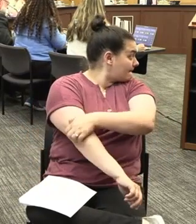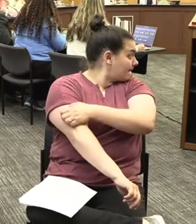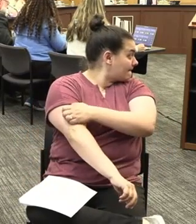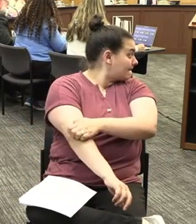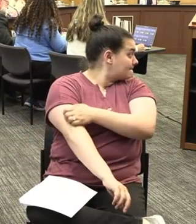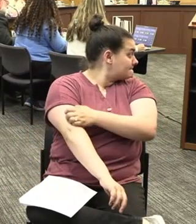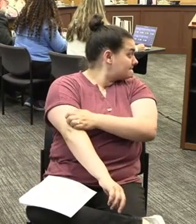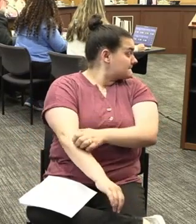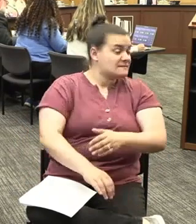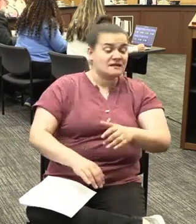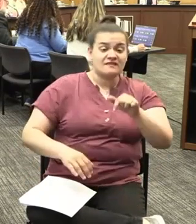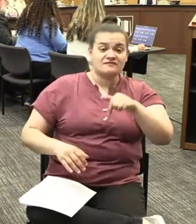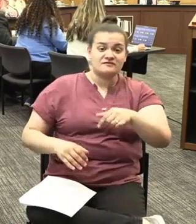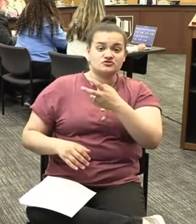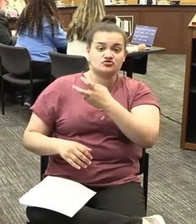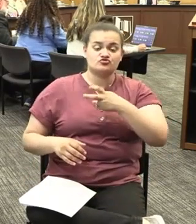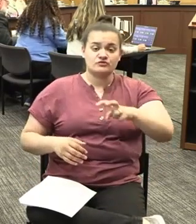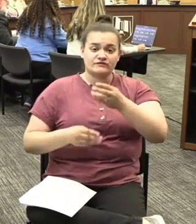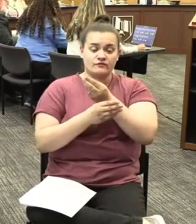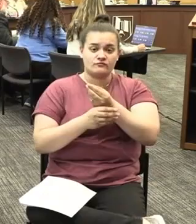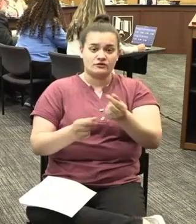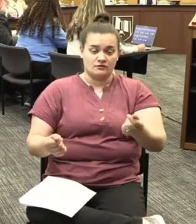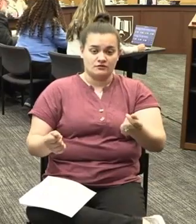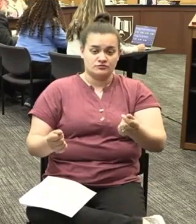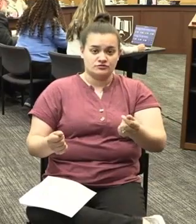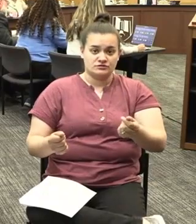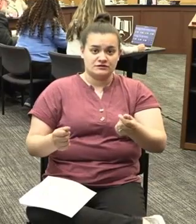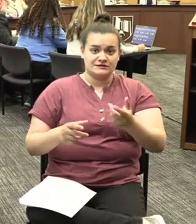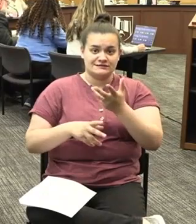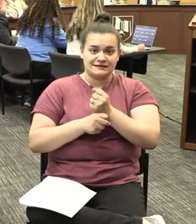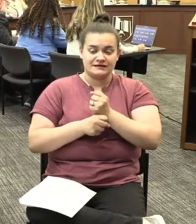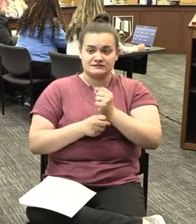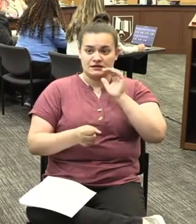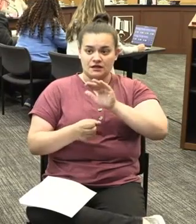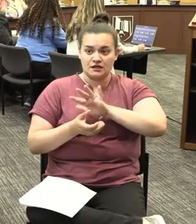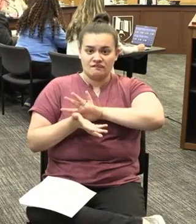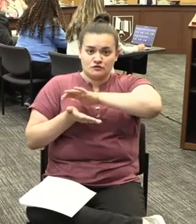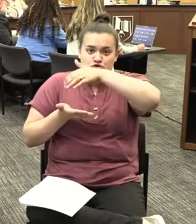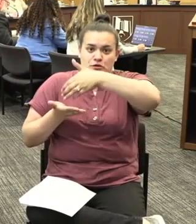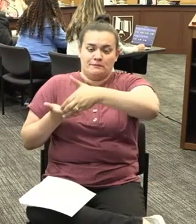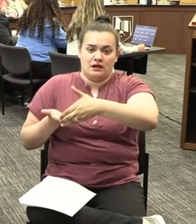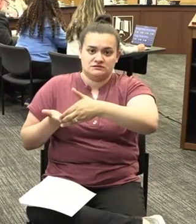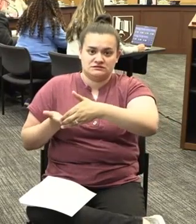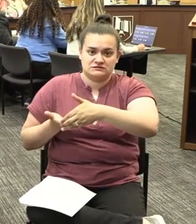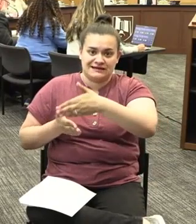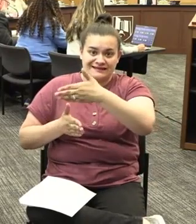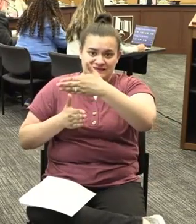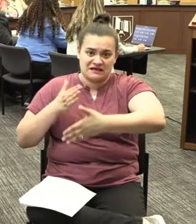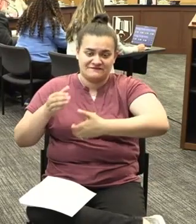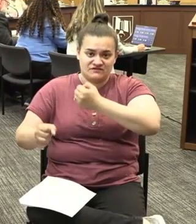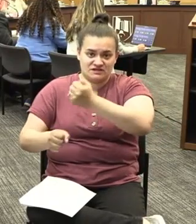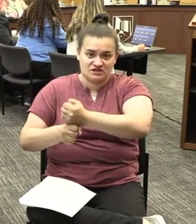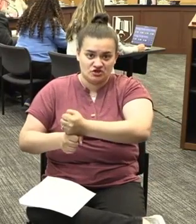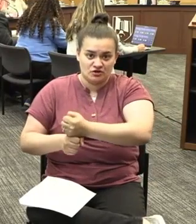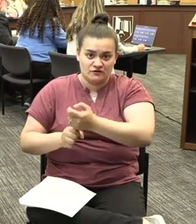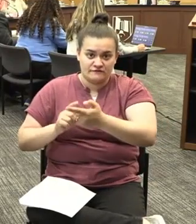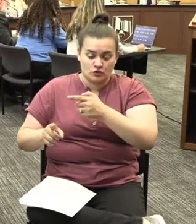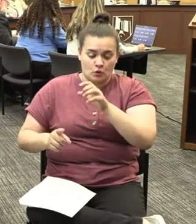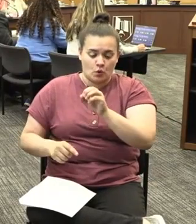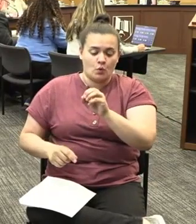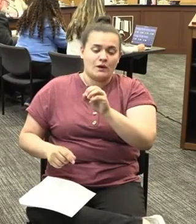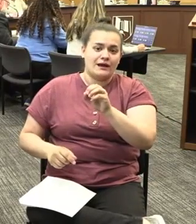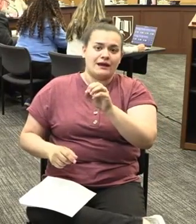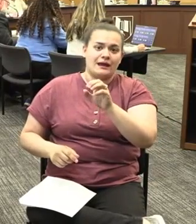Thanks, Dr. Farmer. This transfer resolution takes the surplus at the end of the year from the O&M